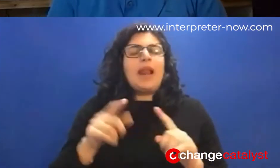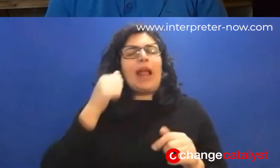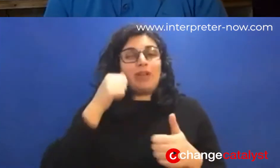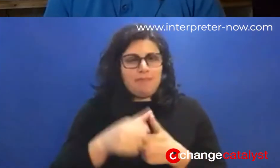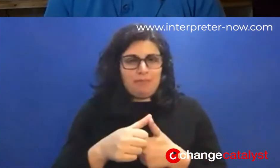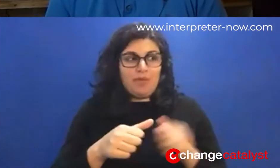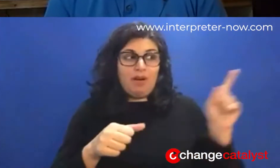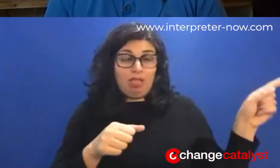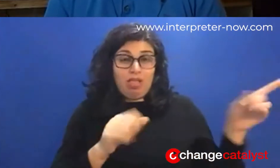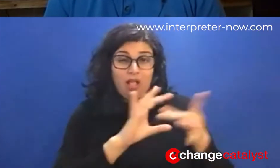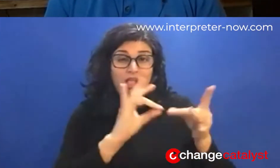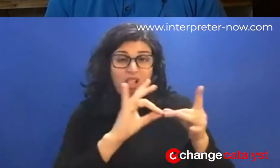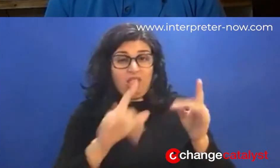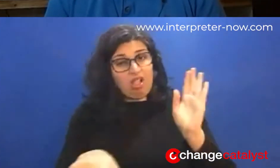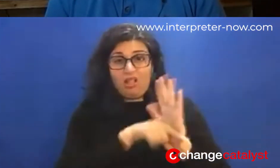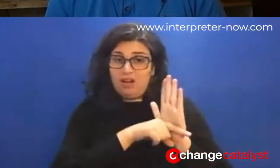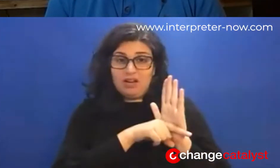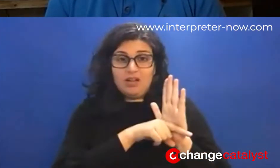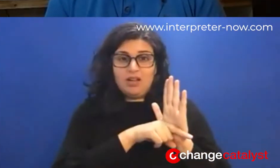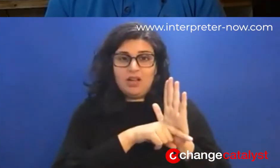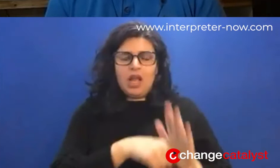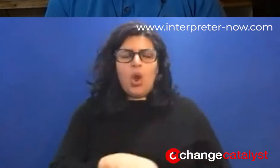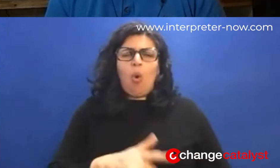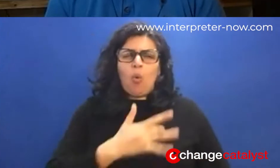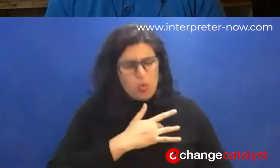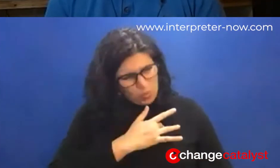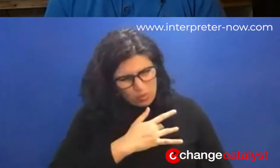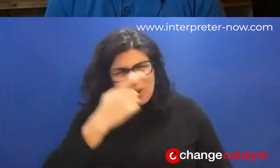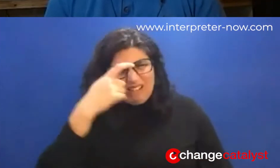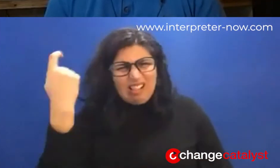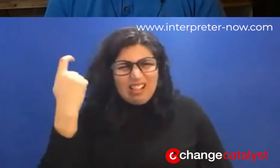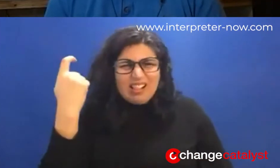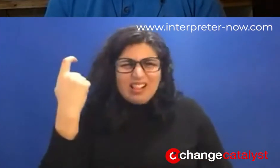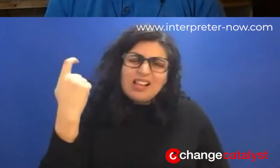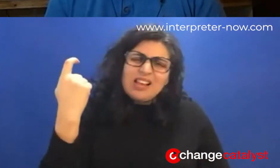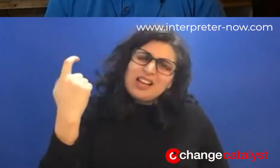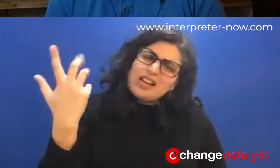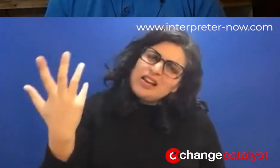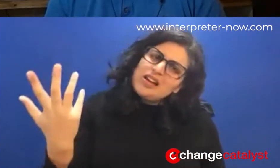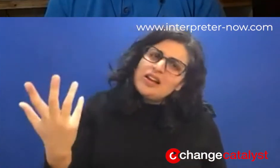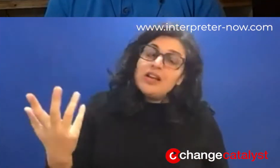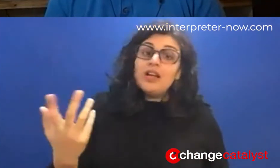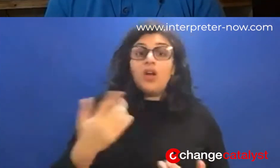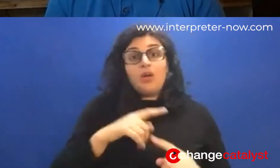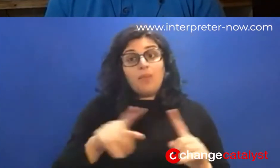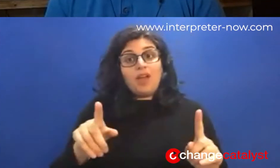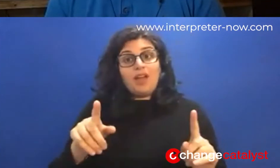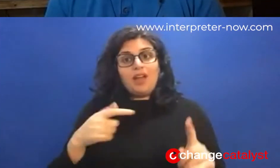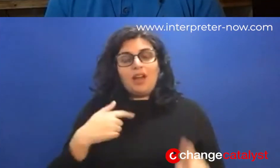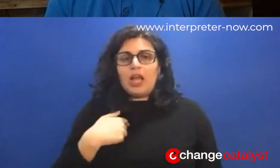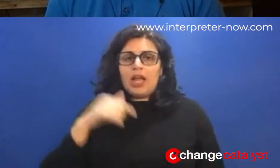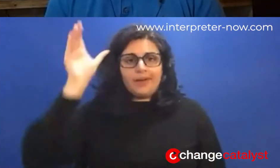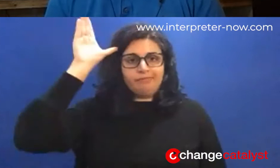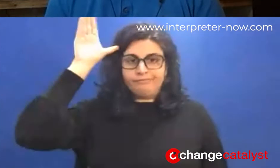she said. And it just stung deeply. The good part for me, I am stubborn as